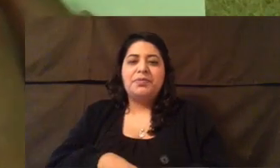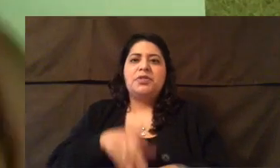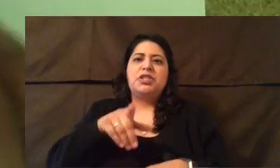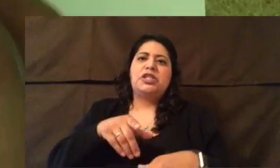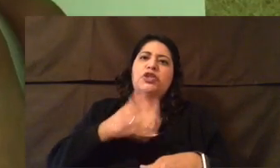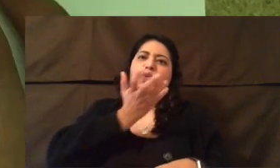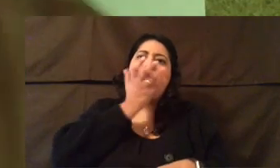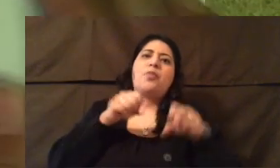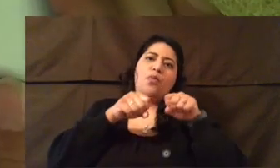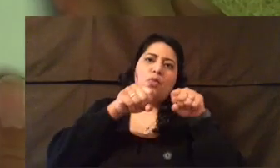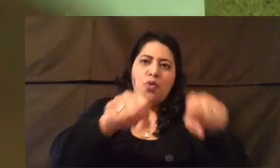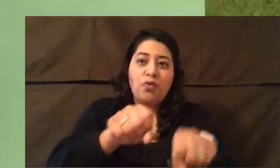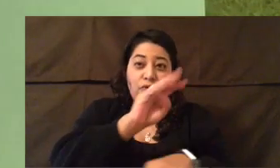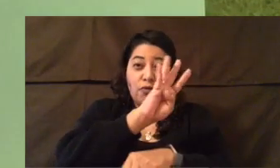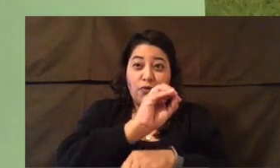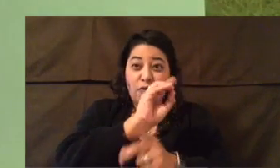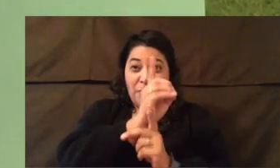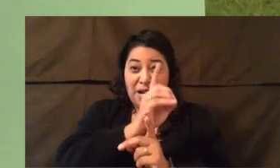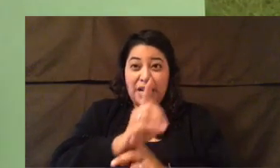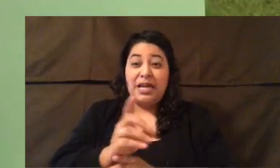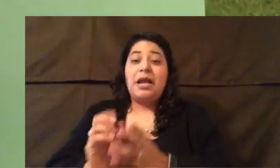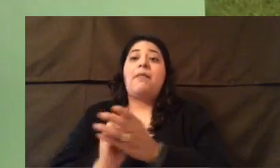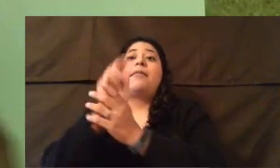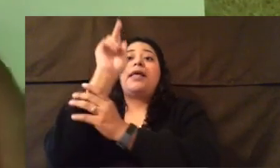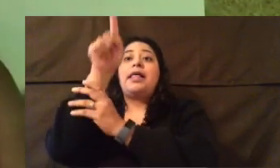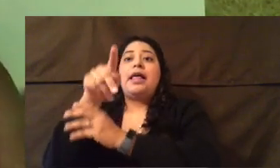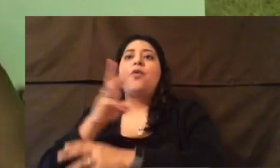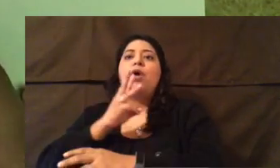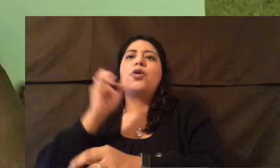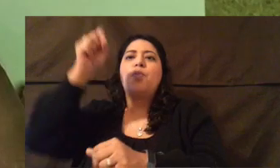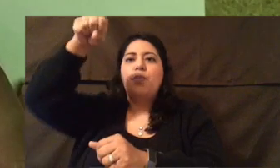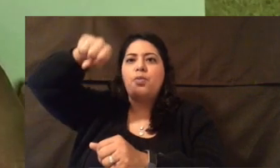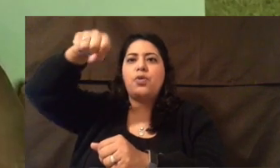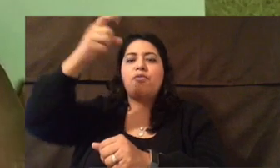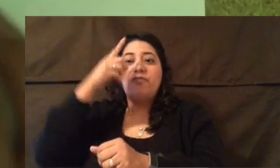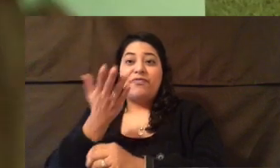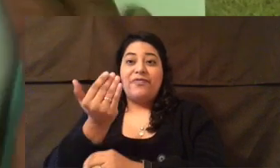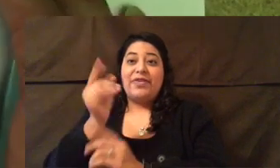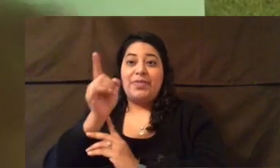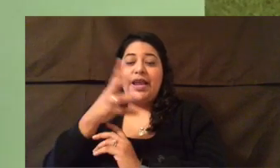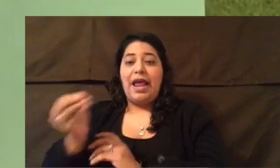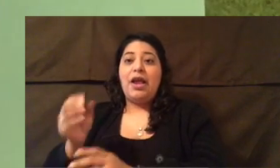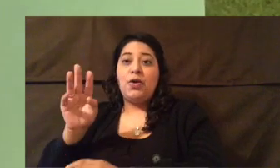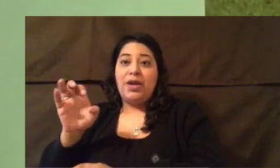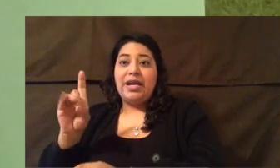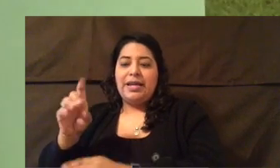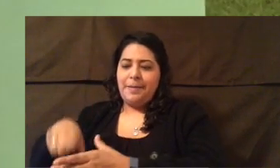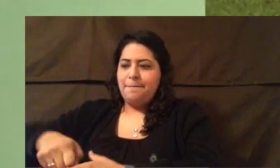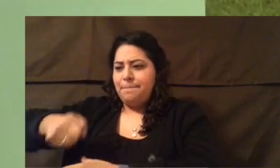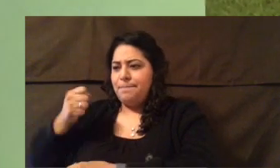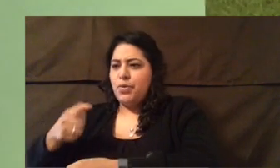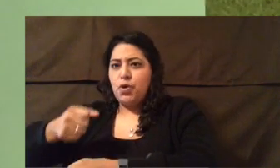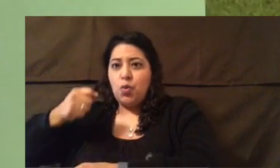between. She mowed for 40 minutes, she watered plants for 15 minutes, and she pulls weeds